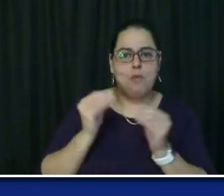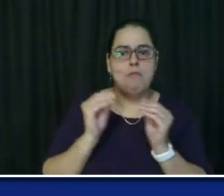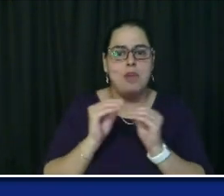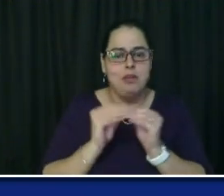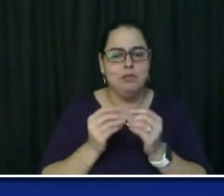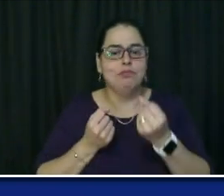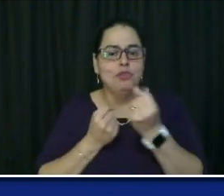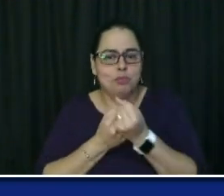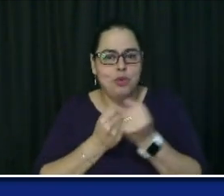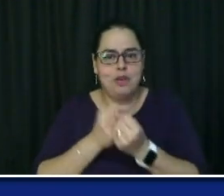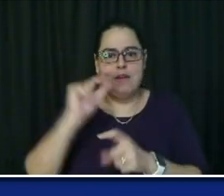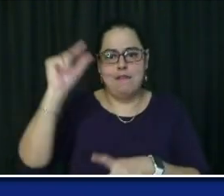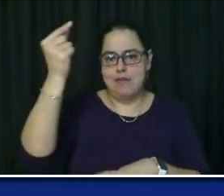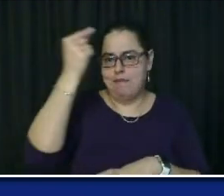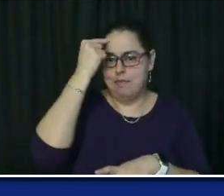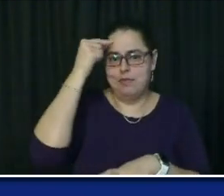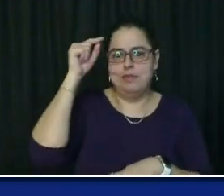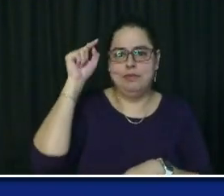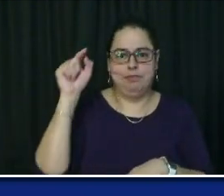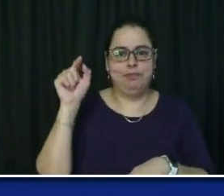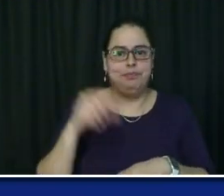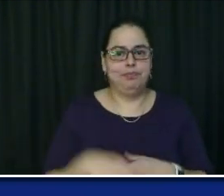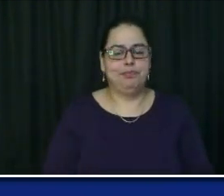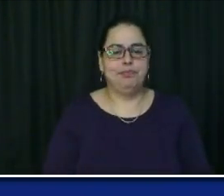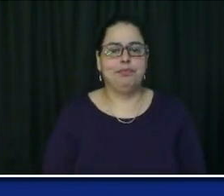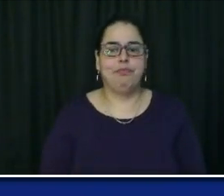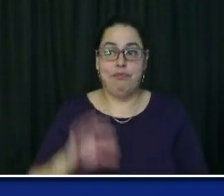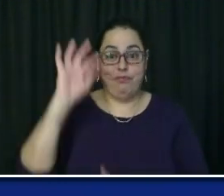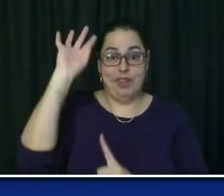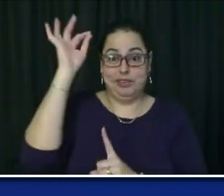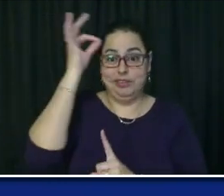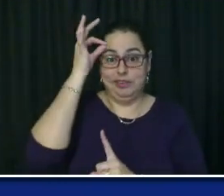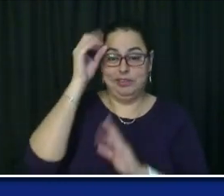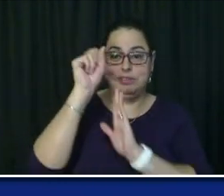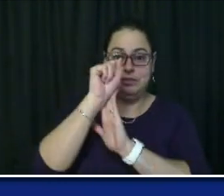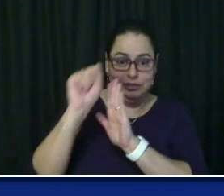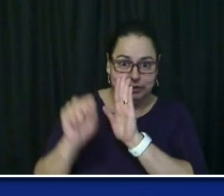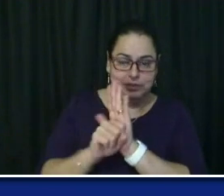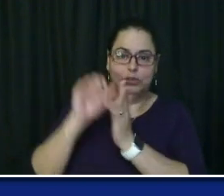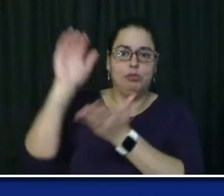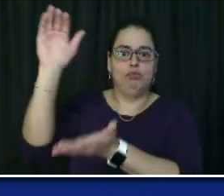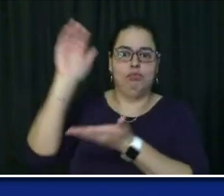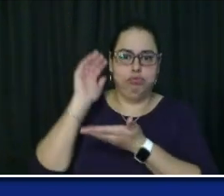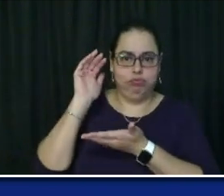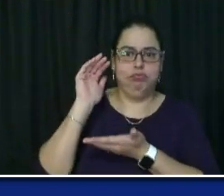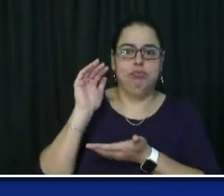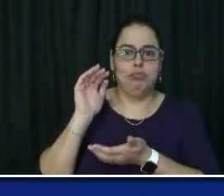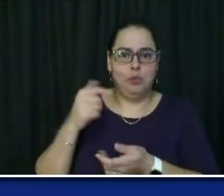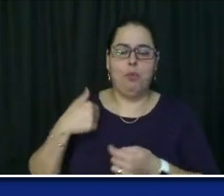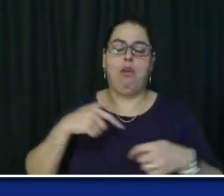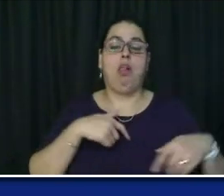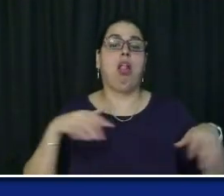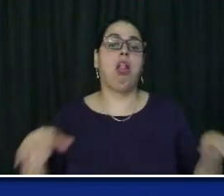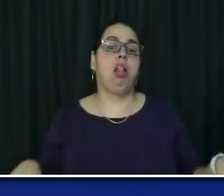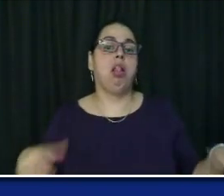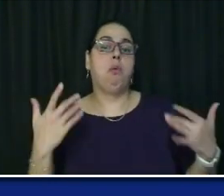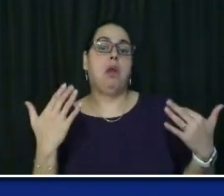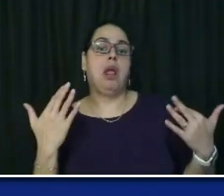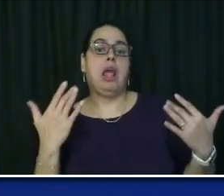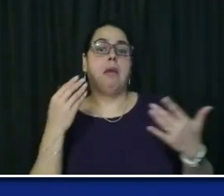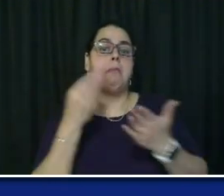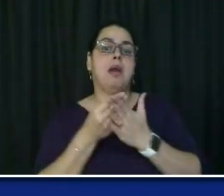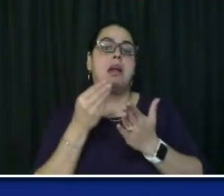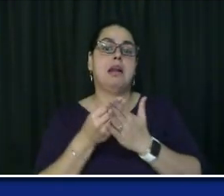possible. We do need help from the federal government, but we're not taking the attitude of sitting back and doing nothing and waiting for federal help. We're trying to be innovative